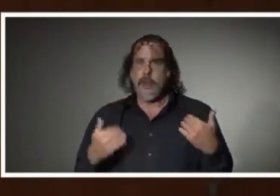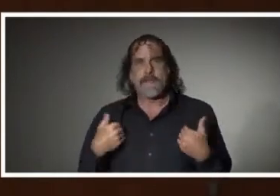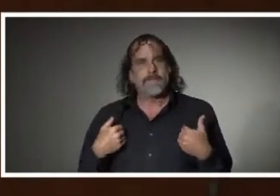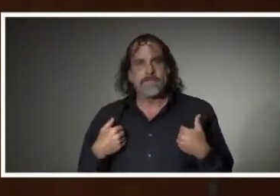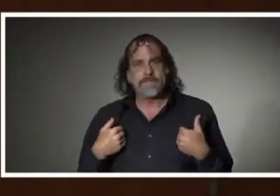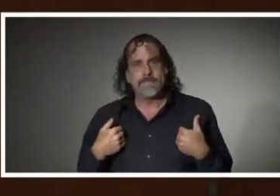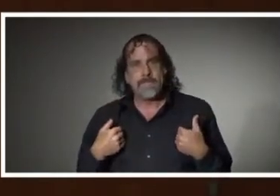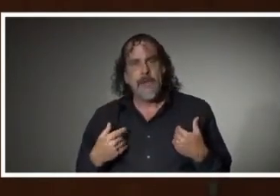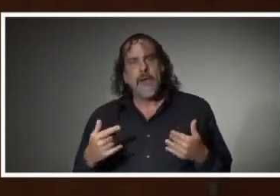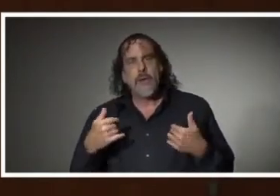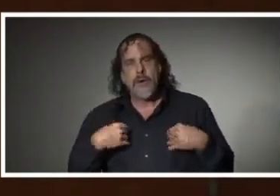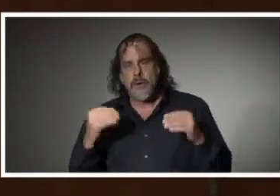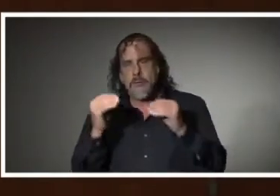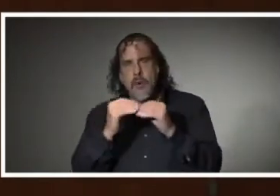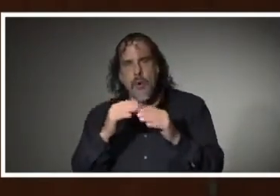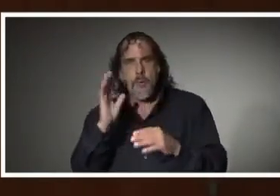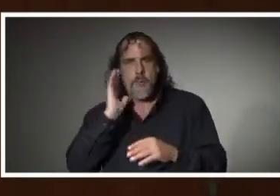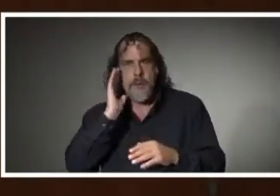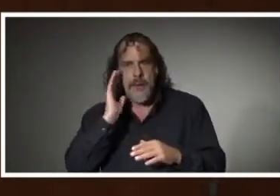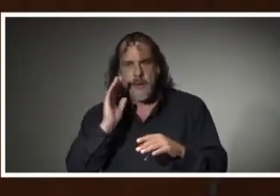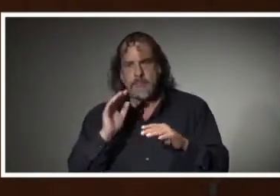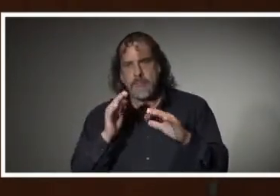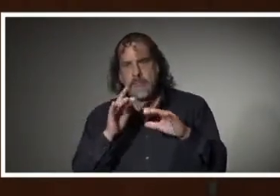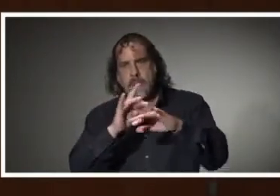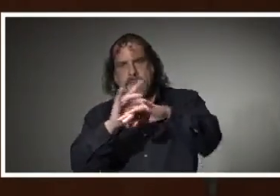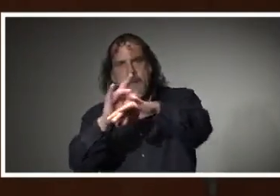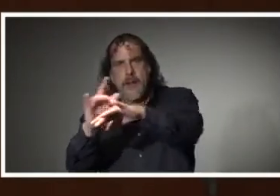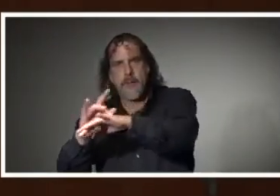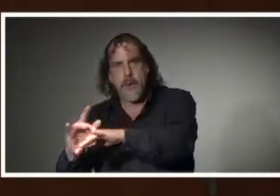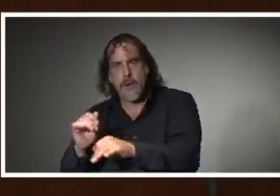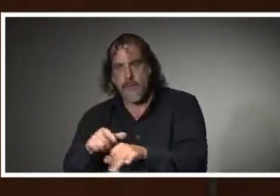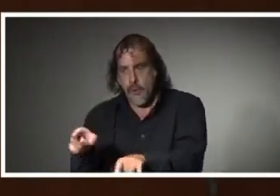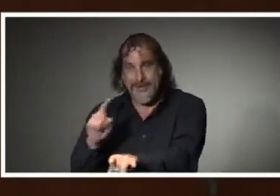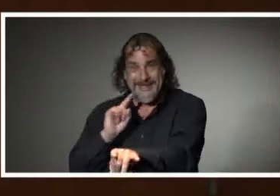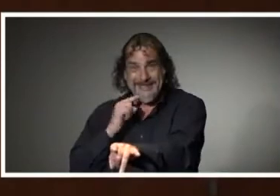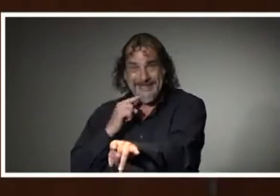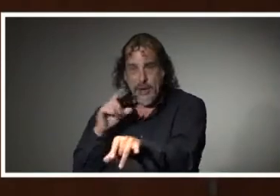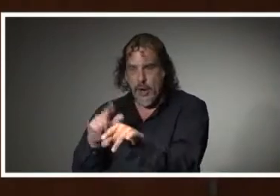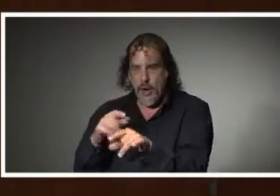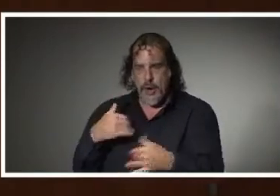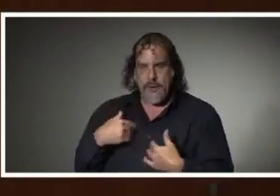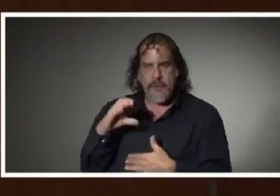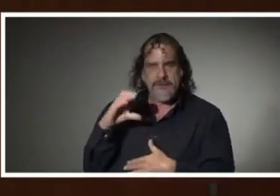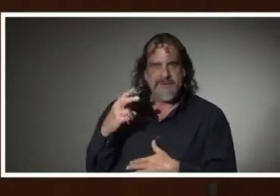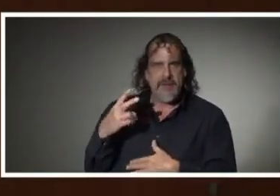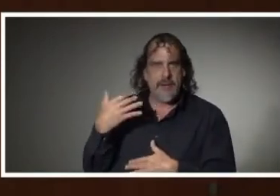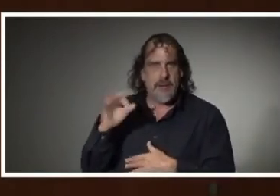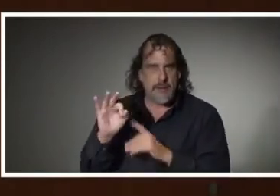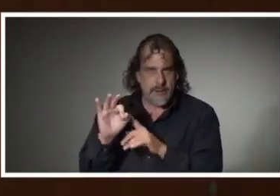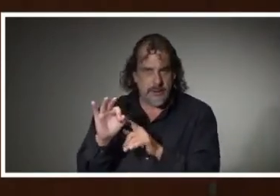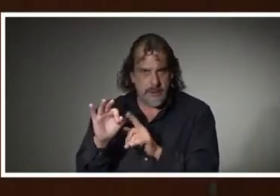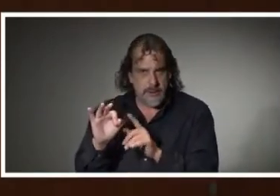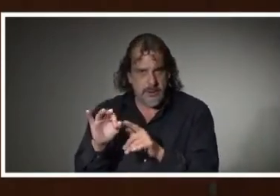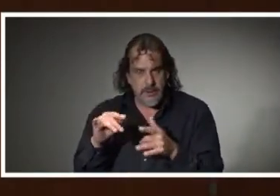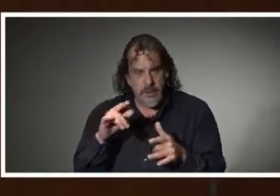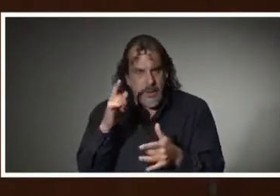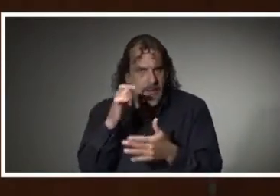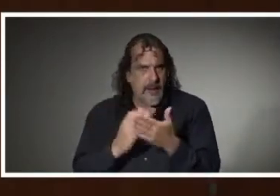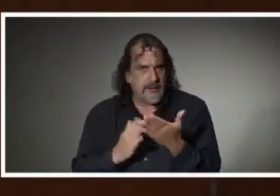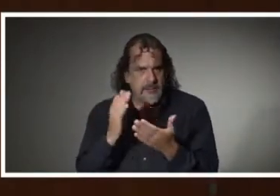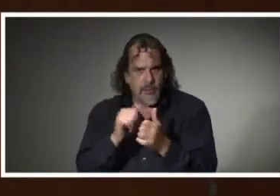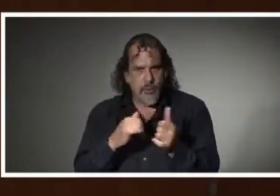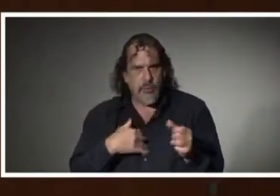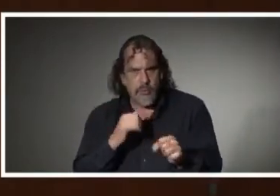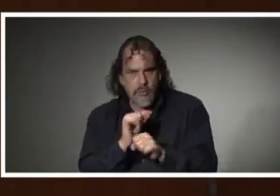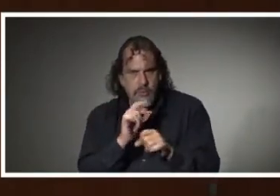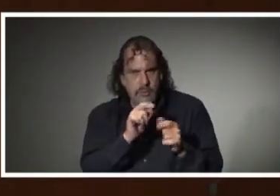more bed space available for people with serious illness or with coronavirus. That's something we're working closely with the hospitals